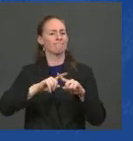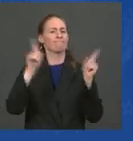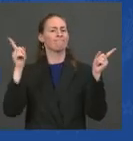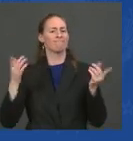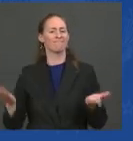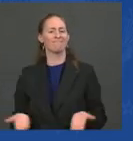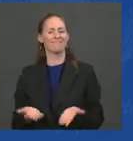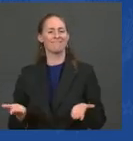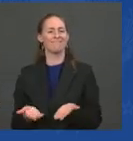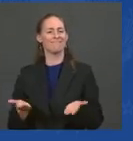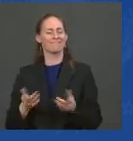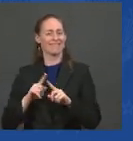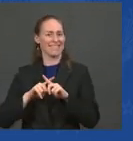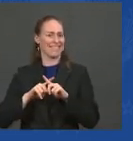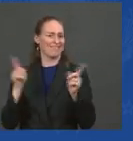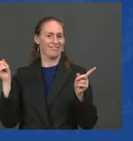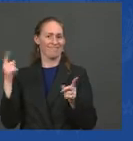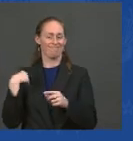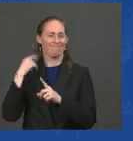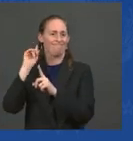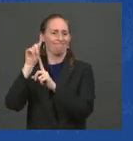We're unique in all the world.